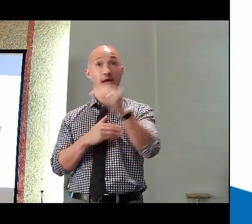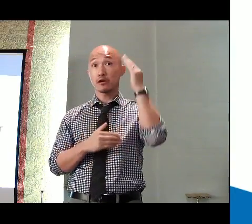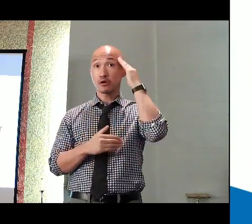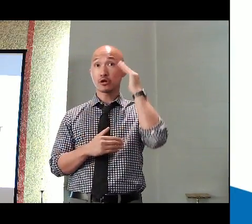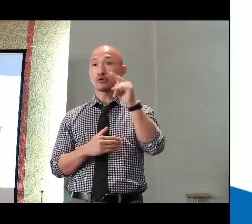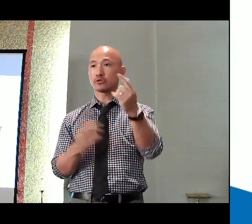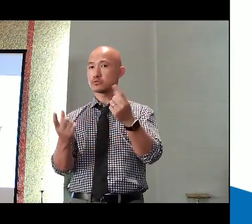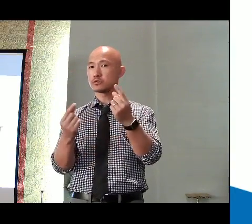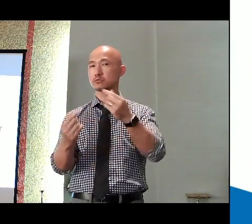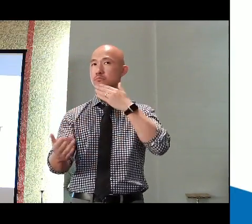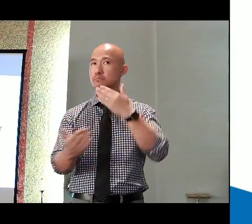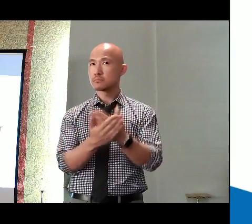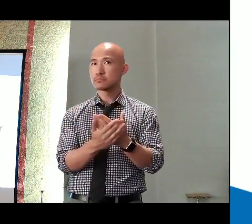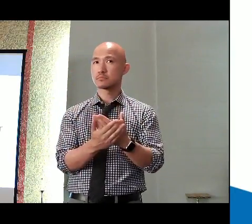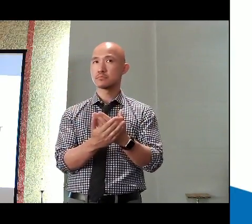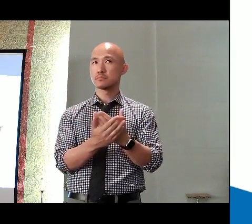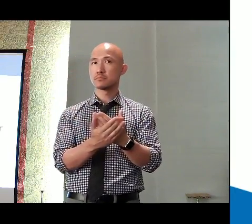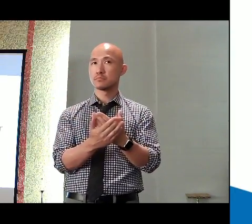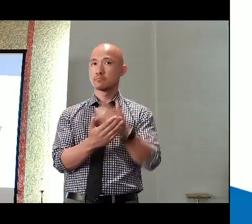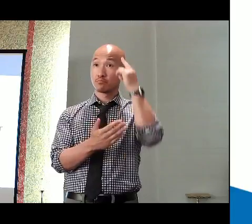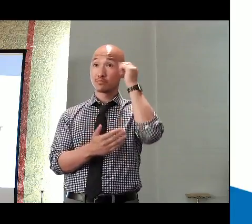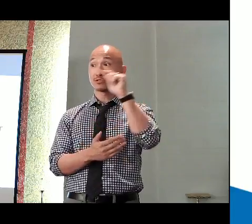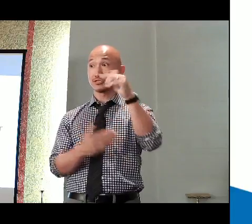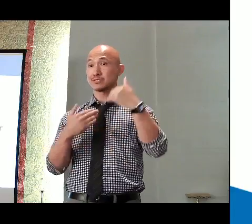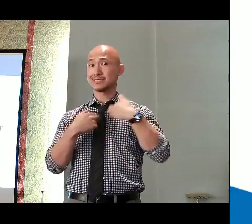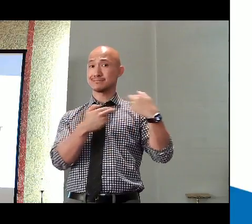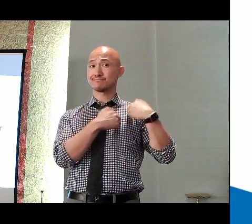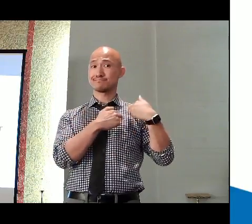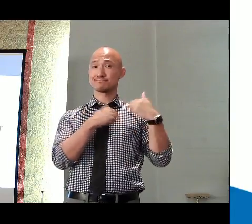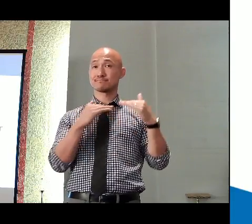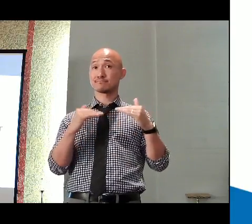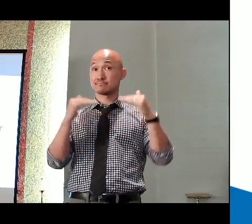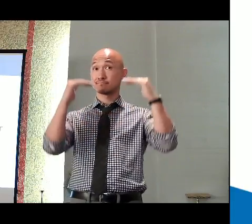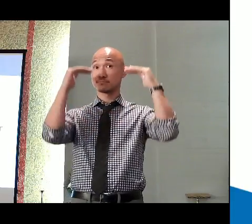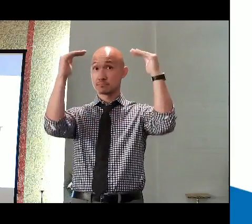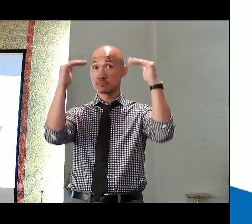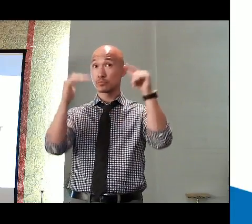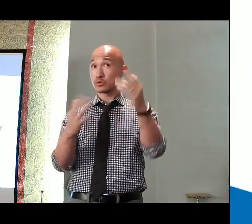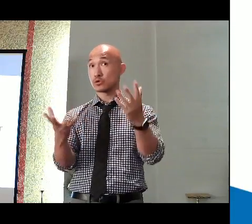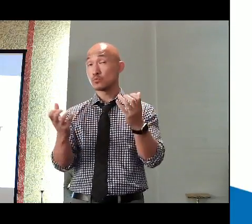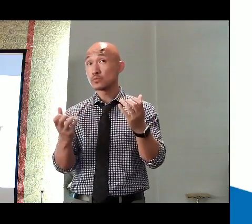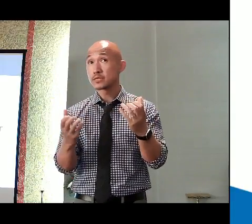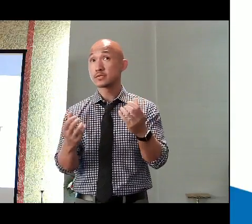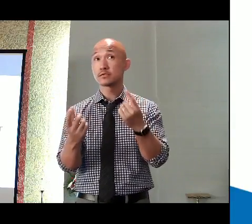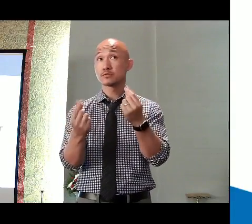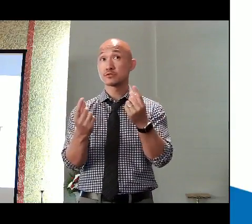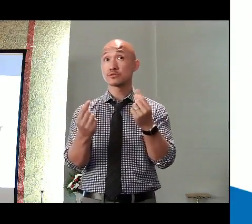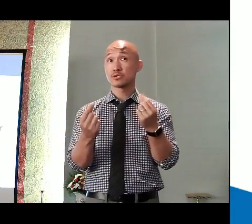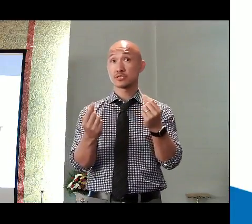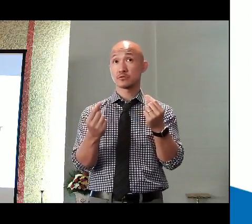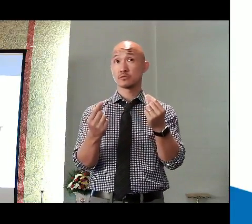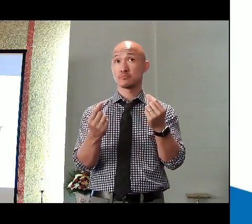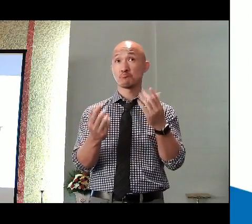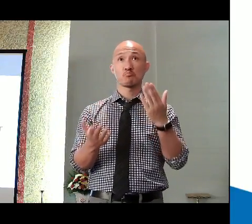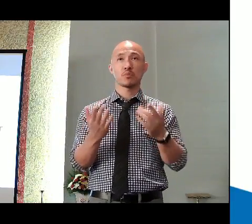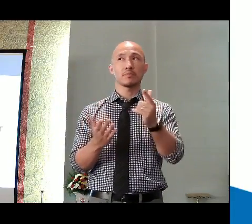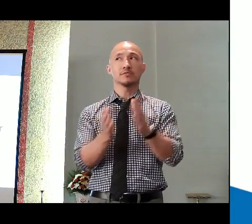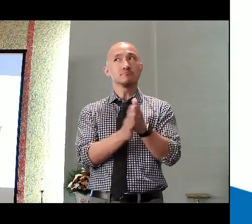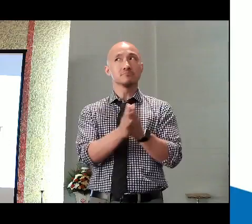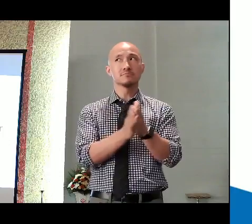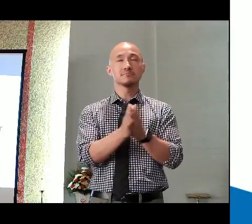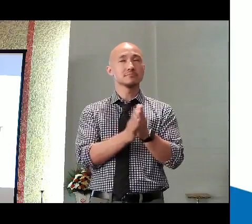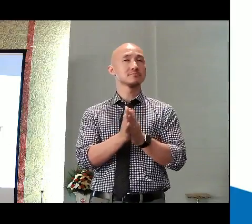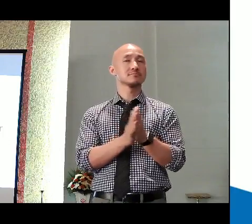them appropriately to be responsible to those shareholders? Wouldn't you want to do that? You'd be all psyched to do